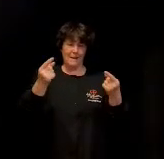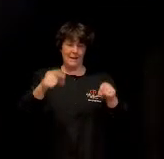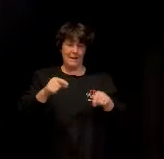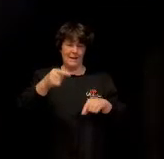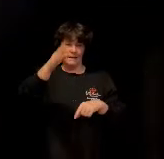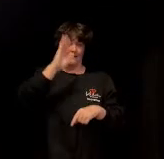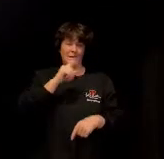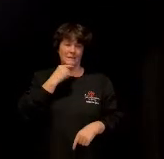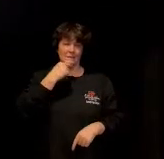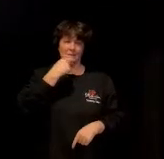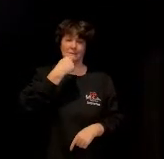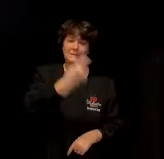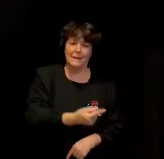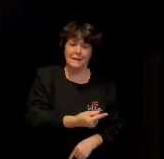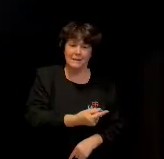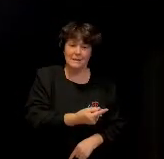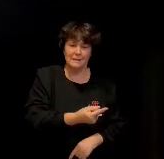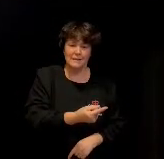said.